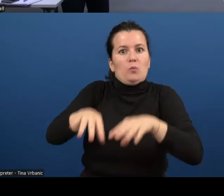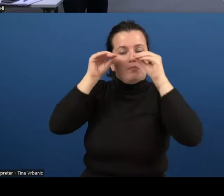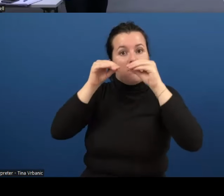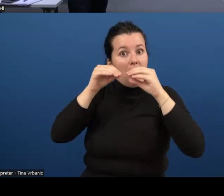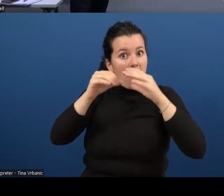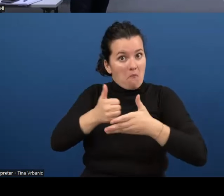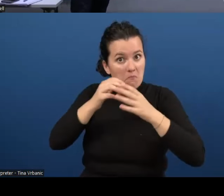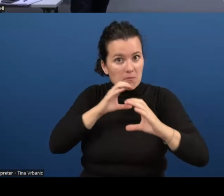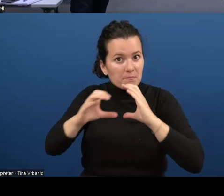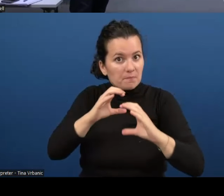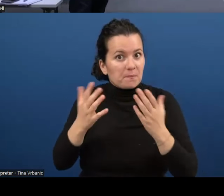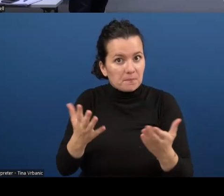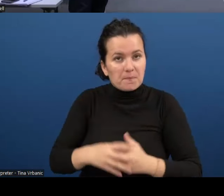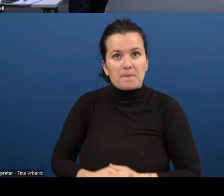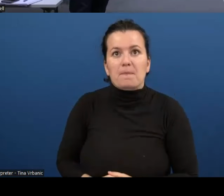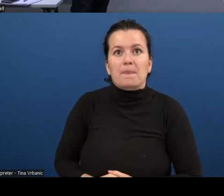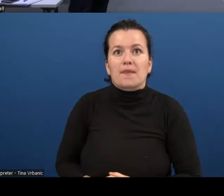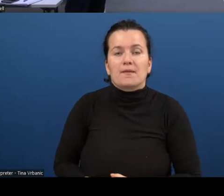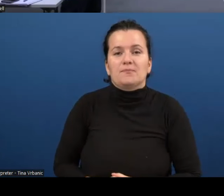At least you will when we've managed to get the